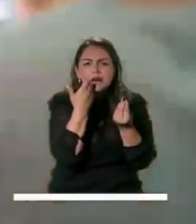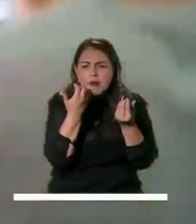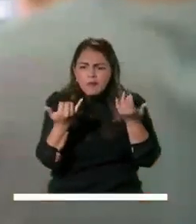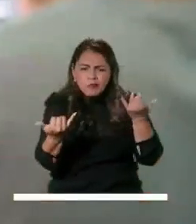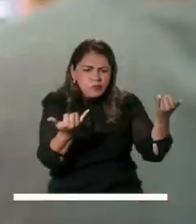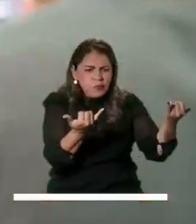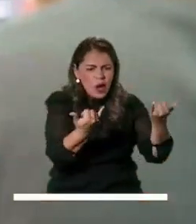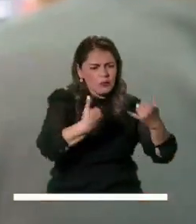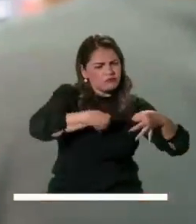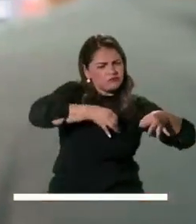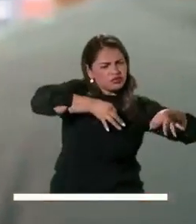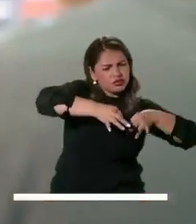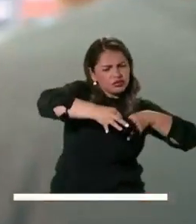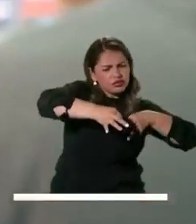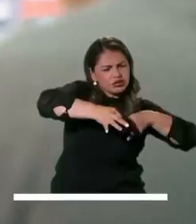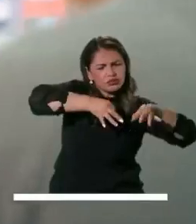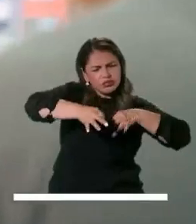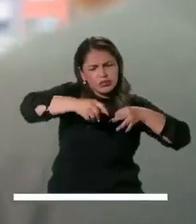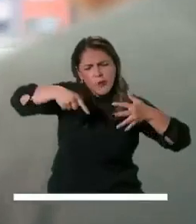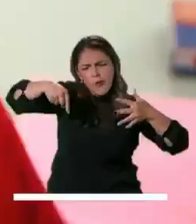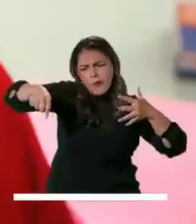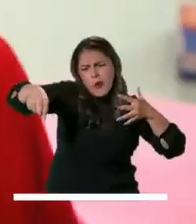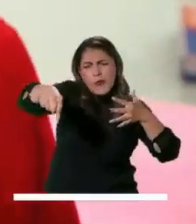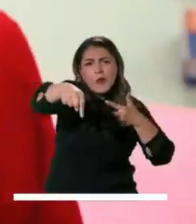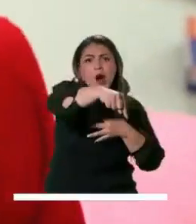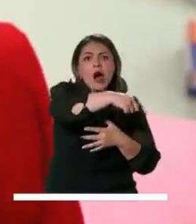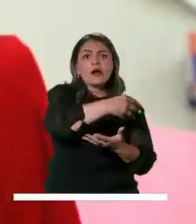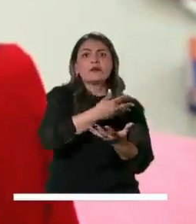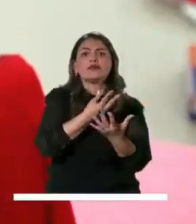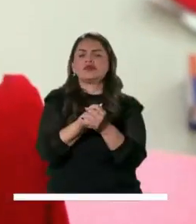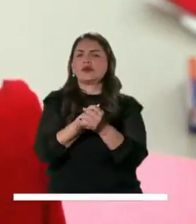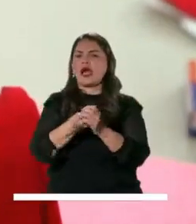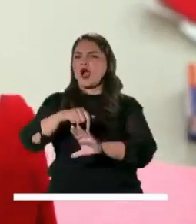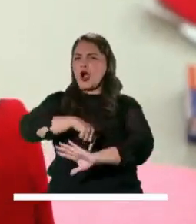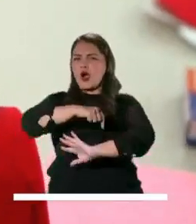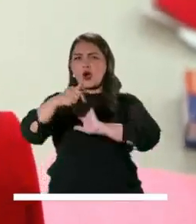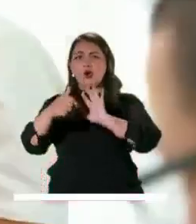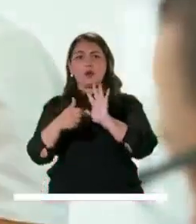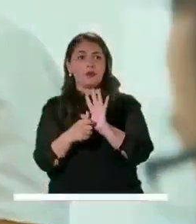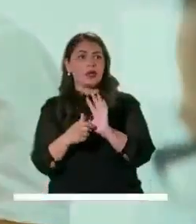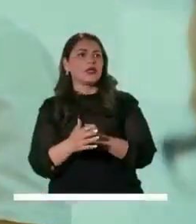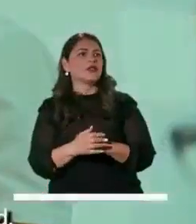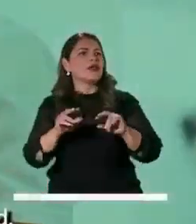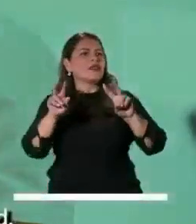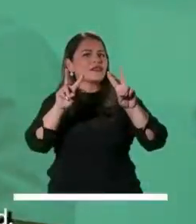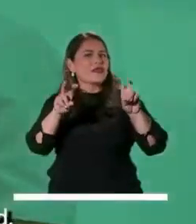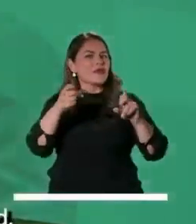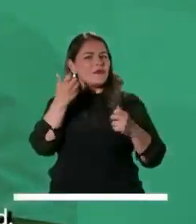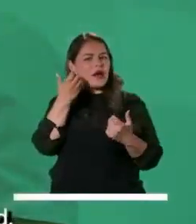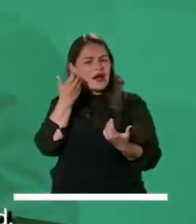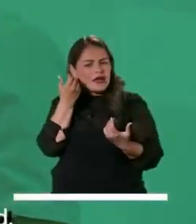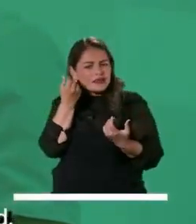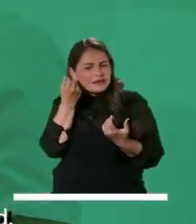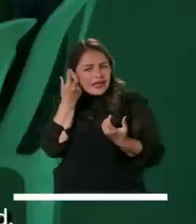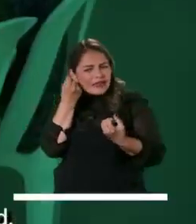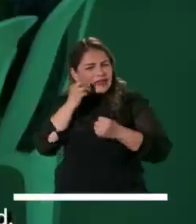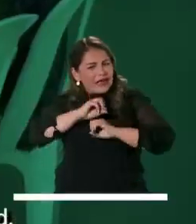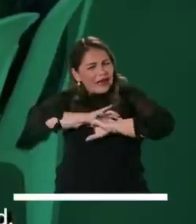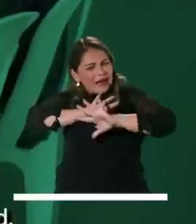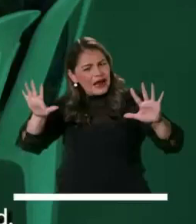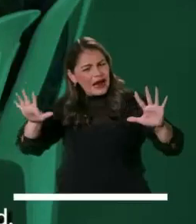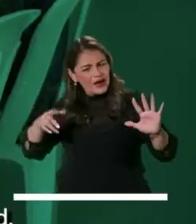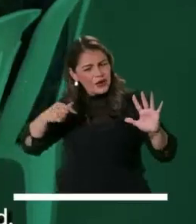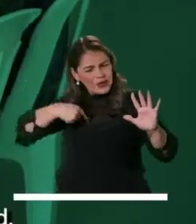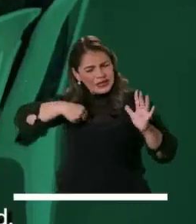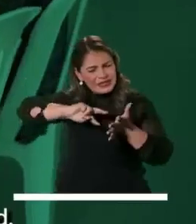interventions aimed at patients with various conditions, providing comprehensive care focused on the